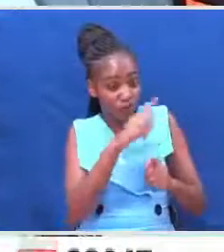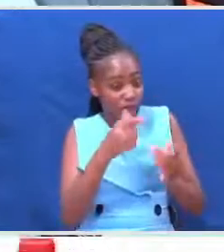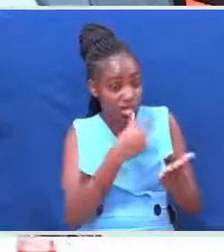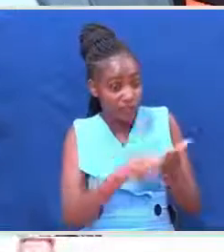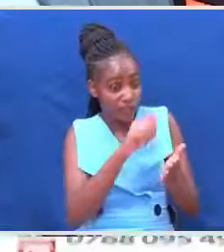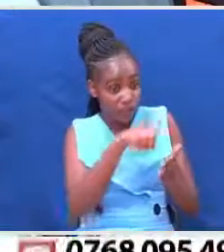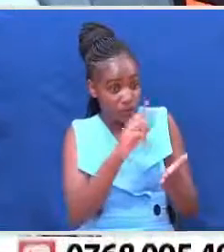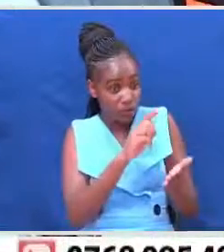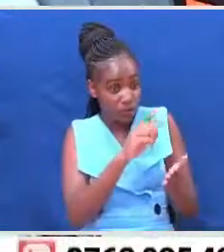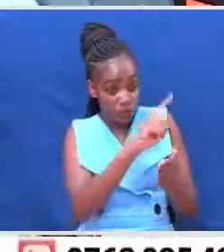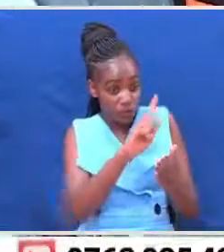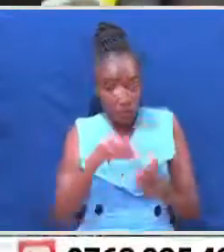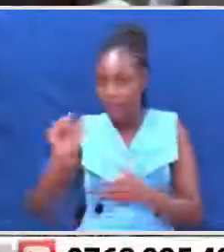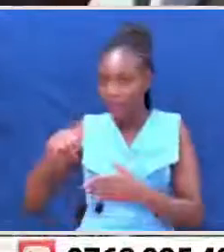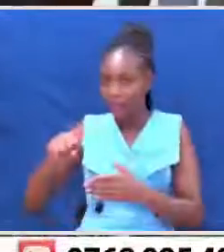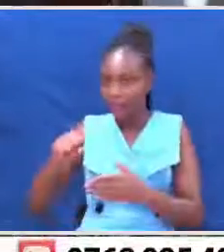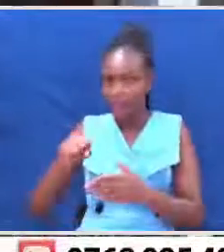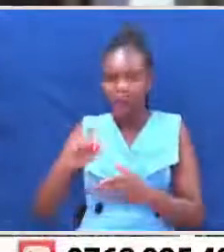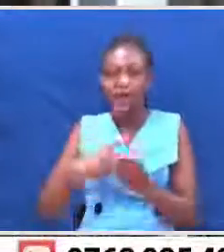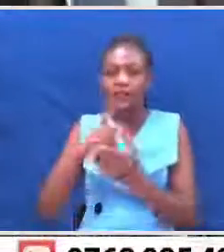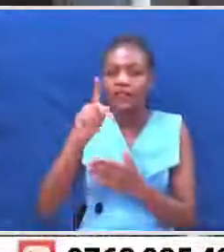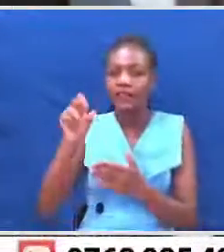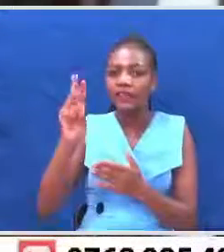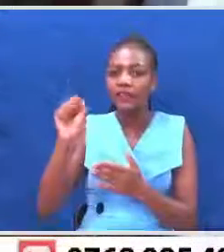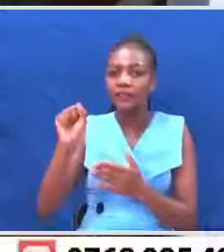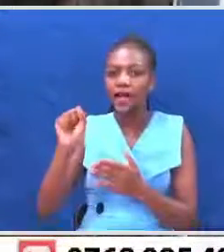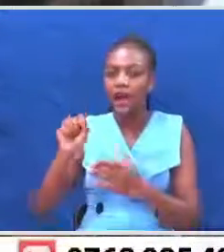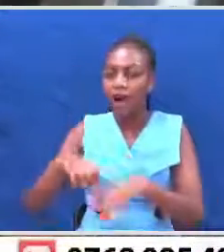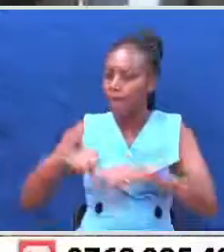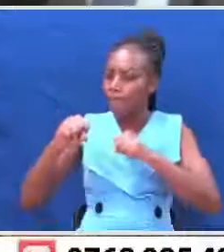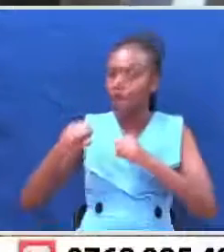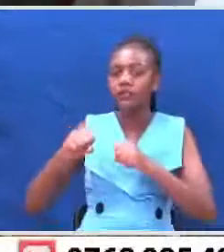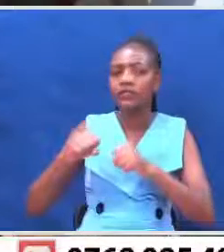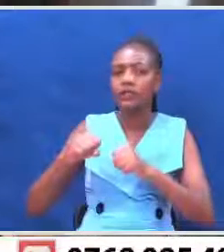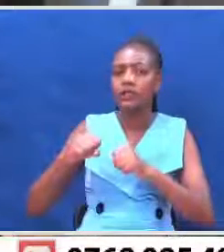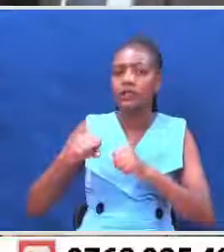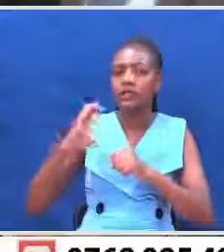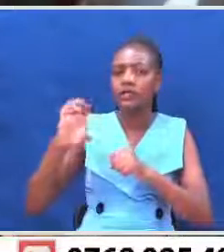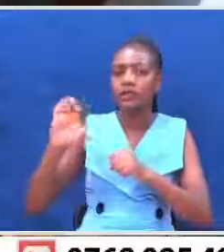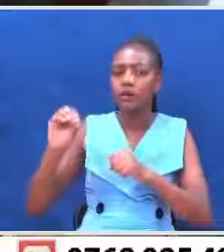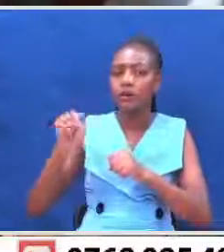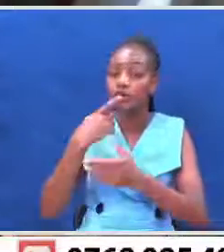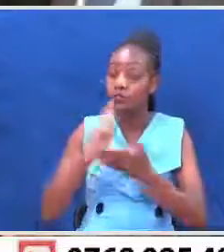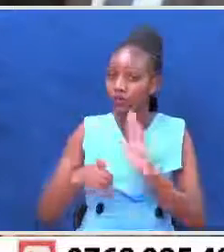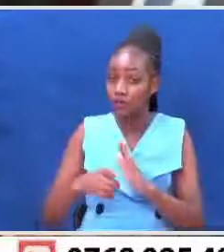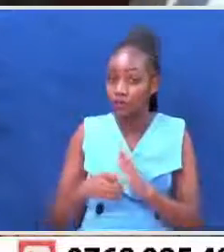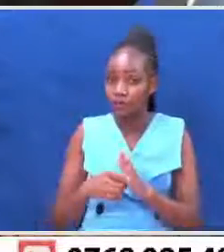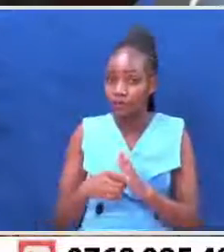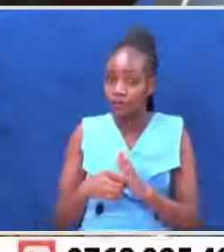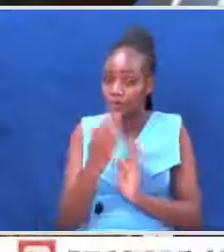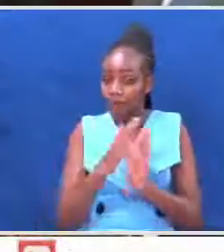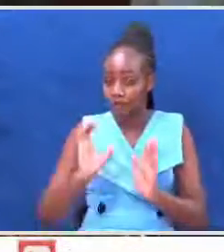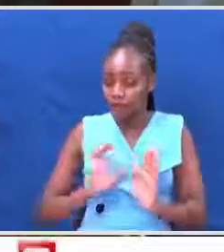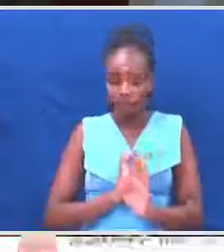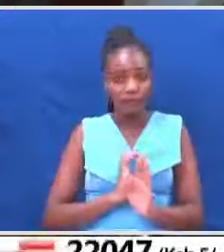right? Yes, until reconciliation is done. KEMSA Acting CEO Edward Joroge has denied before the committee that